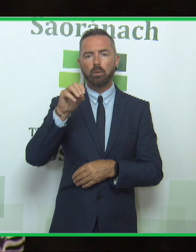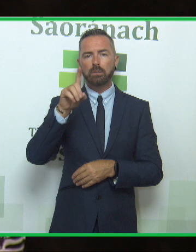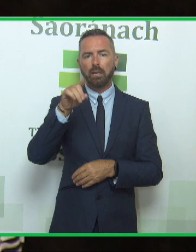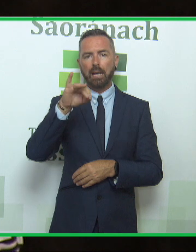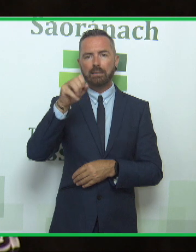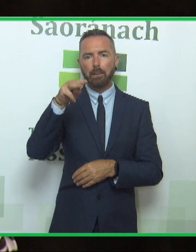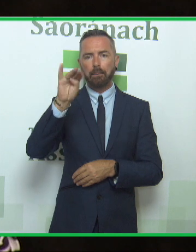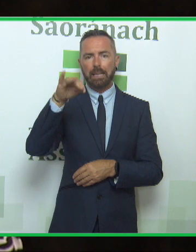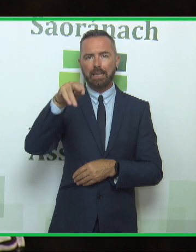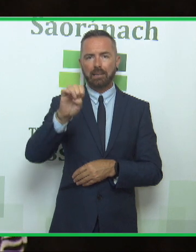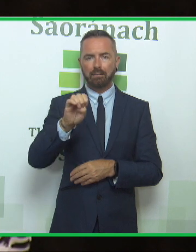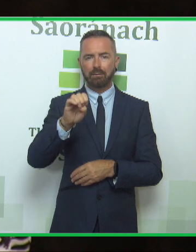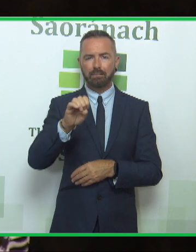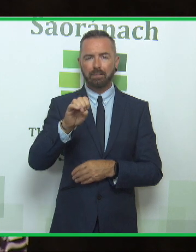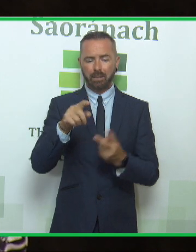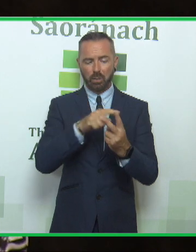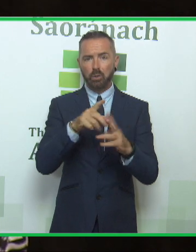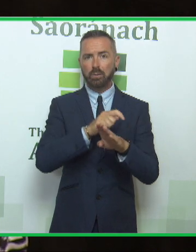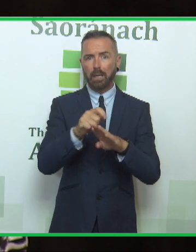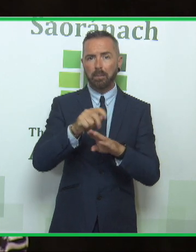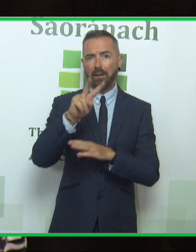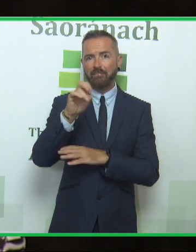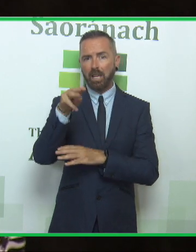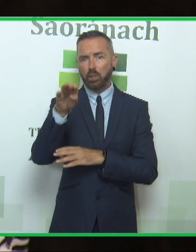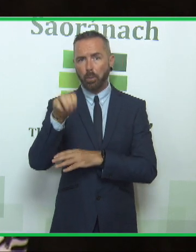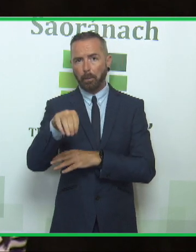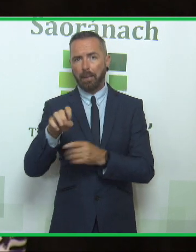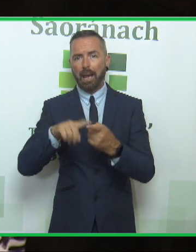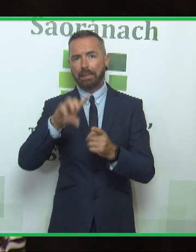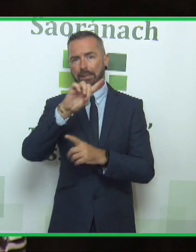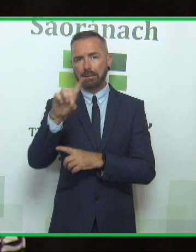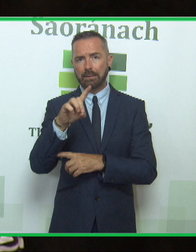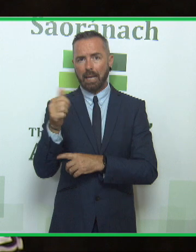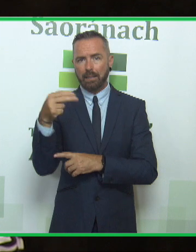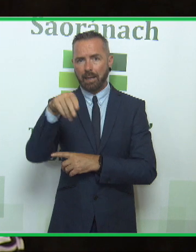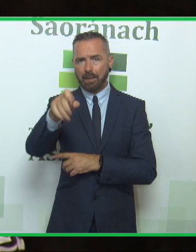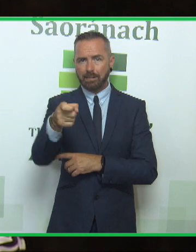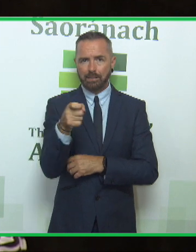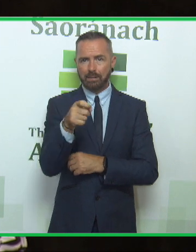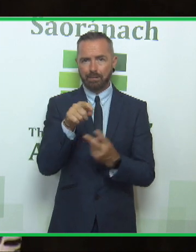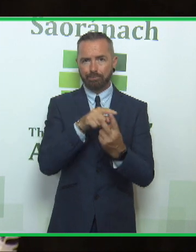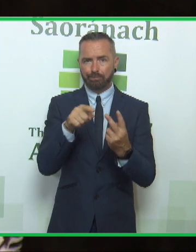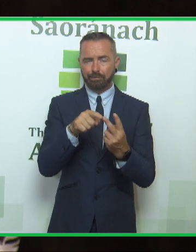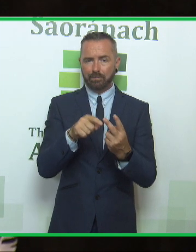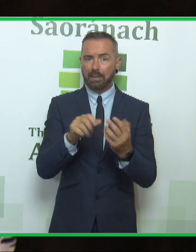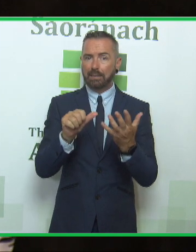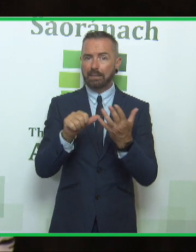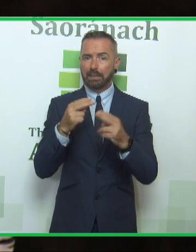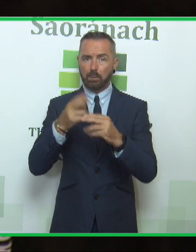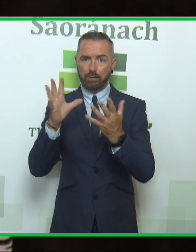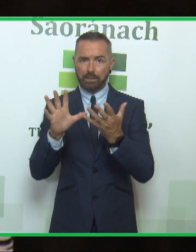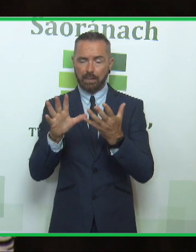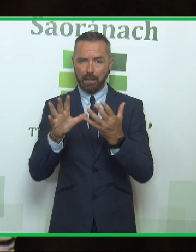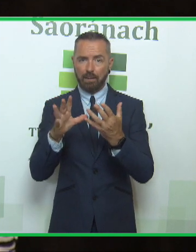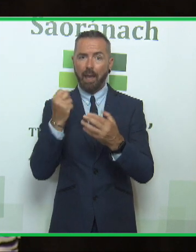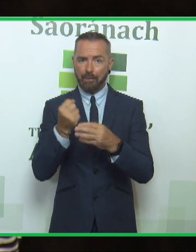as Valium or Xanax. So almost 6 in 10 of poisoning deaths had a benzodiazepine. And when we look at those people,